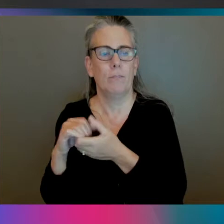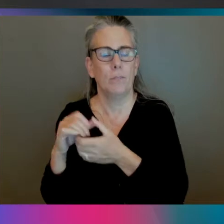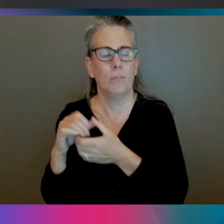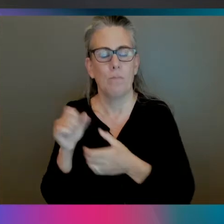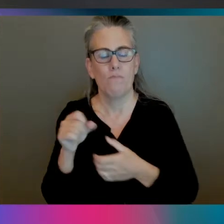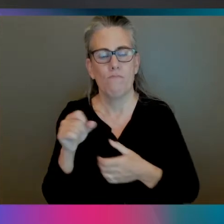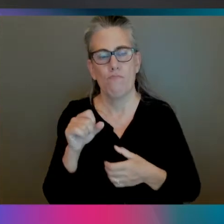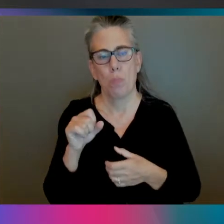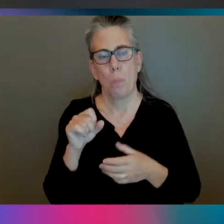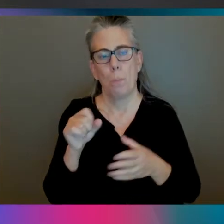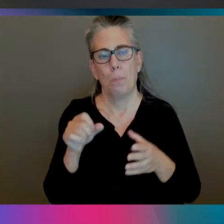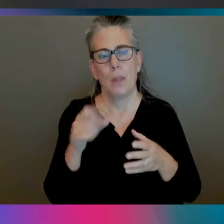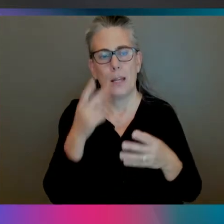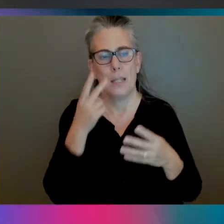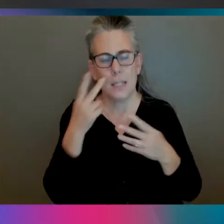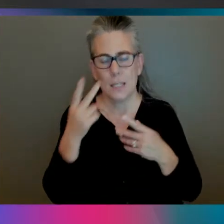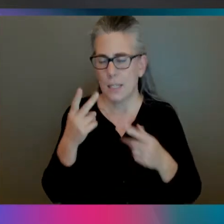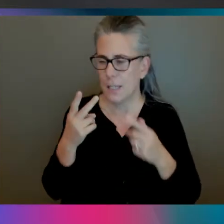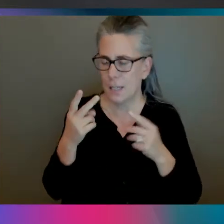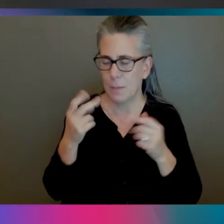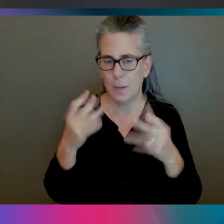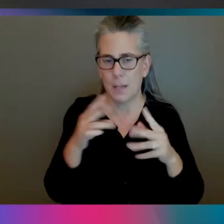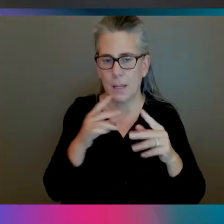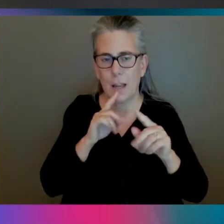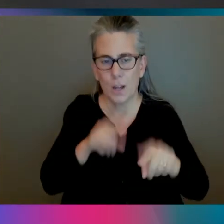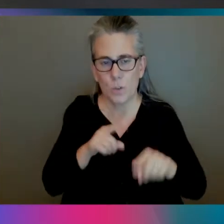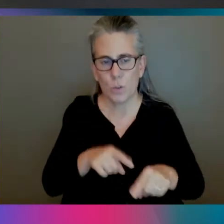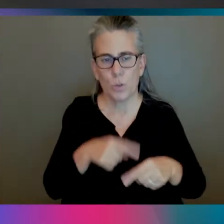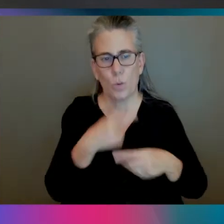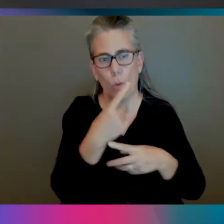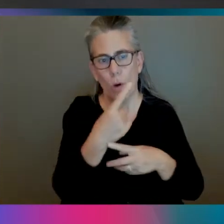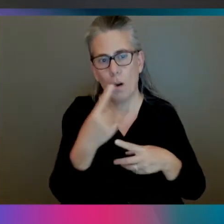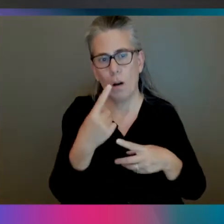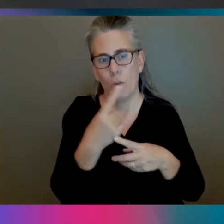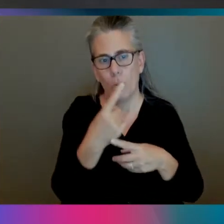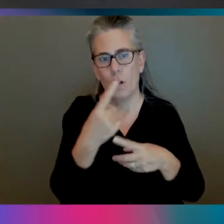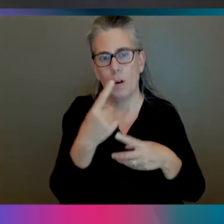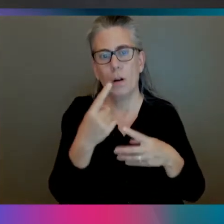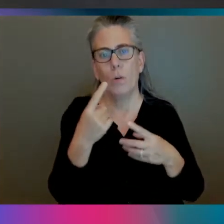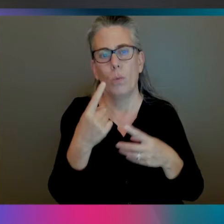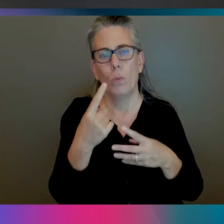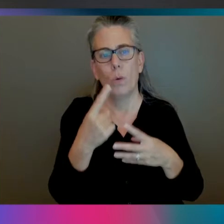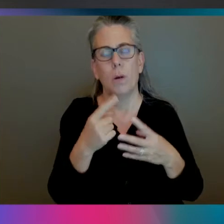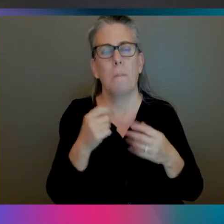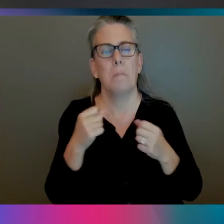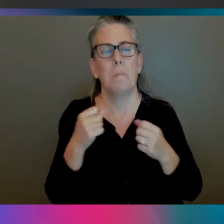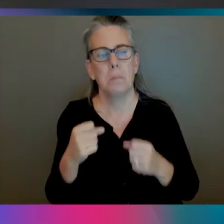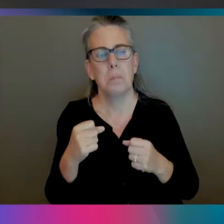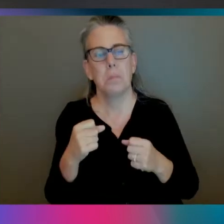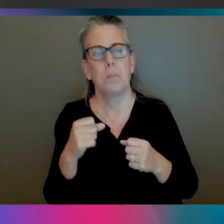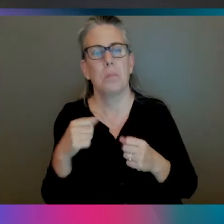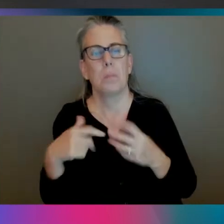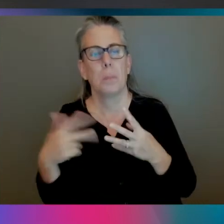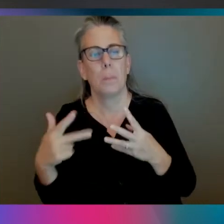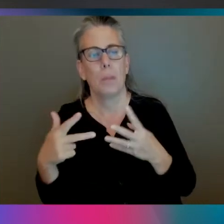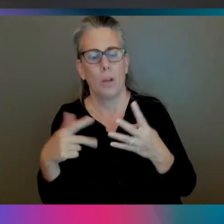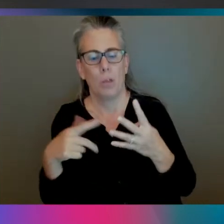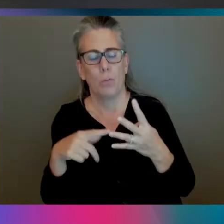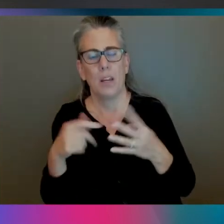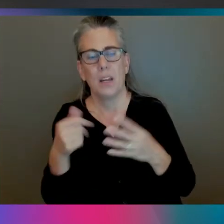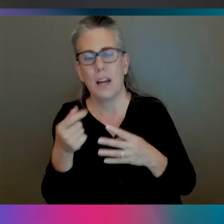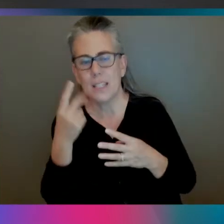this lonely 3 out there. Data can be augmented with arbitrary auxiliary features.